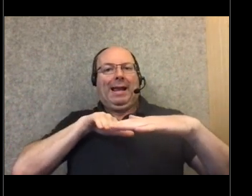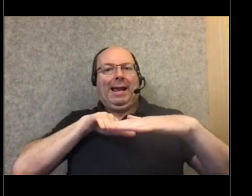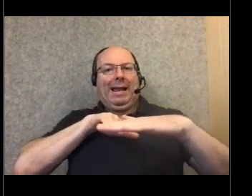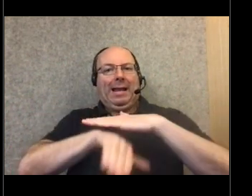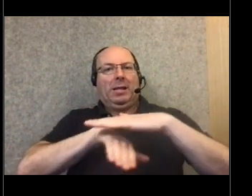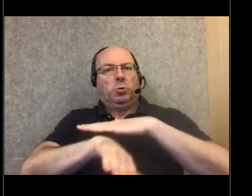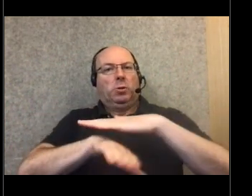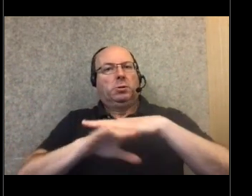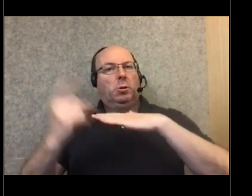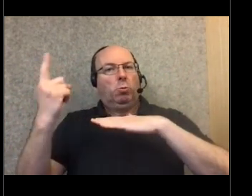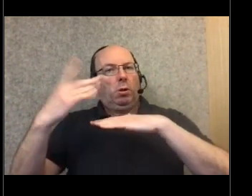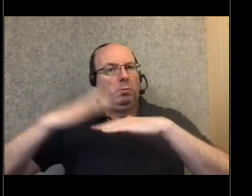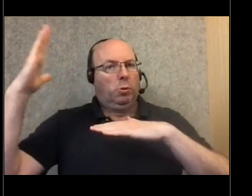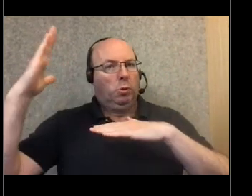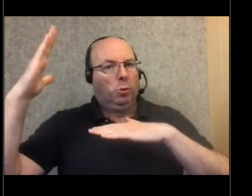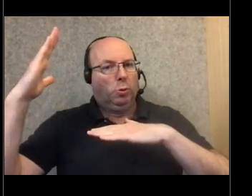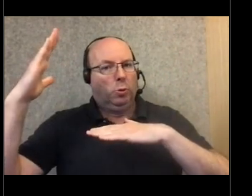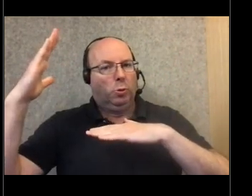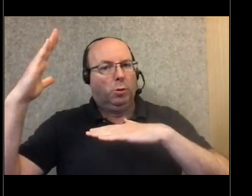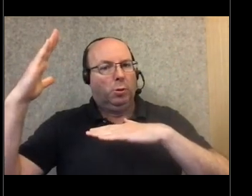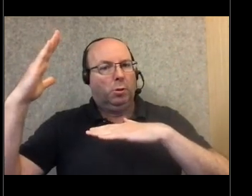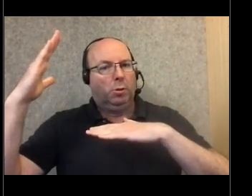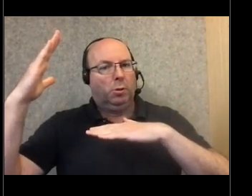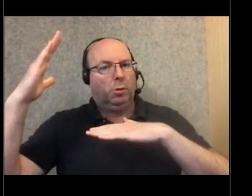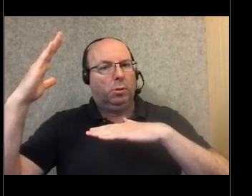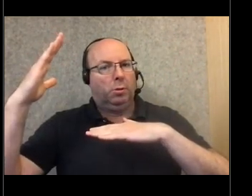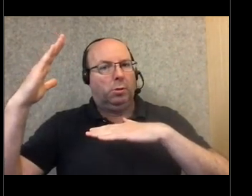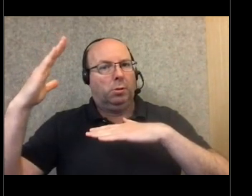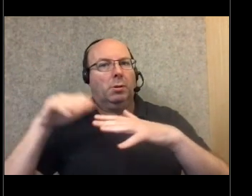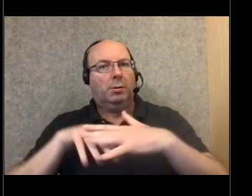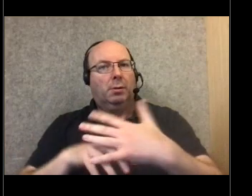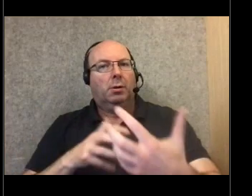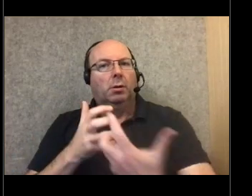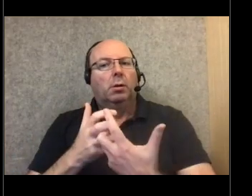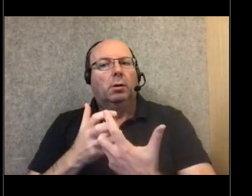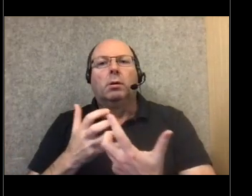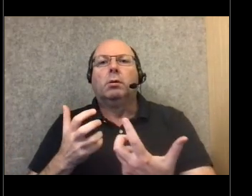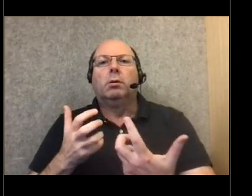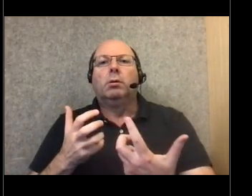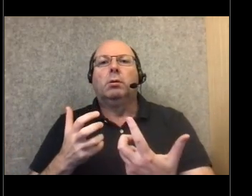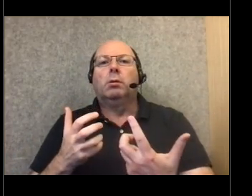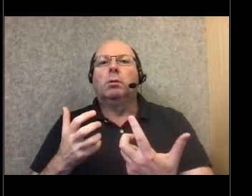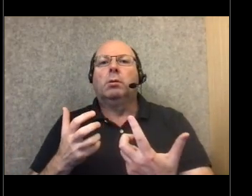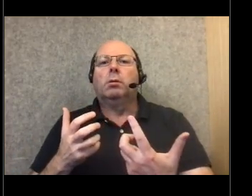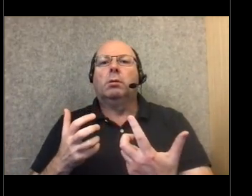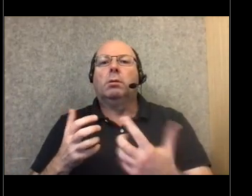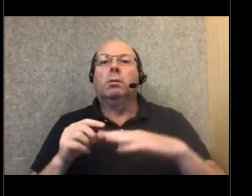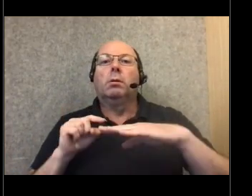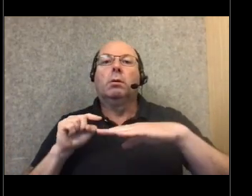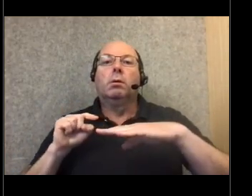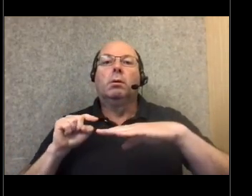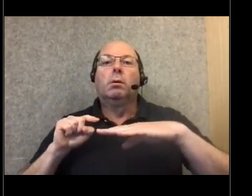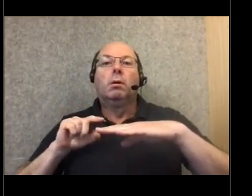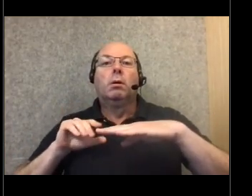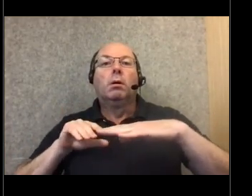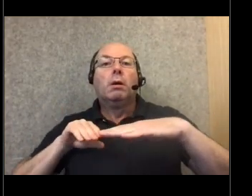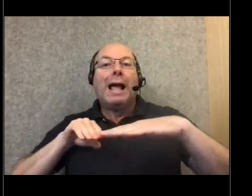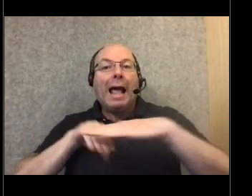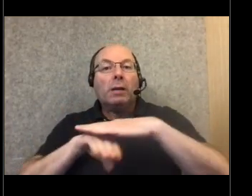route. The guidelines do not determine the total number of entrances